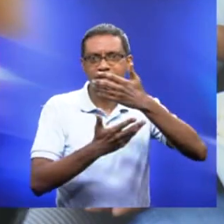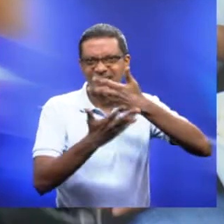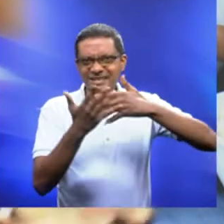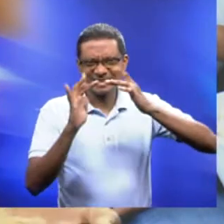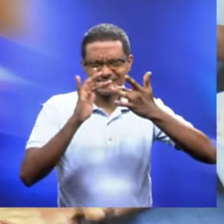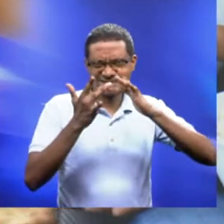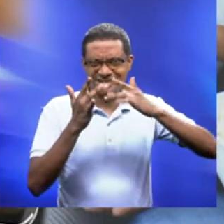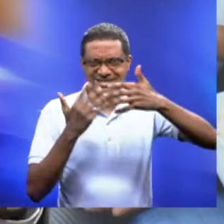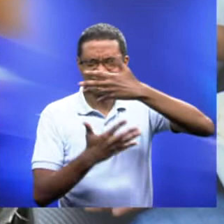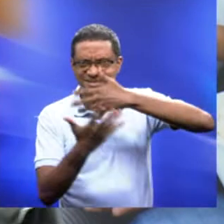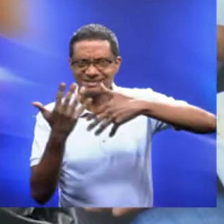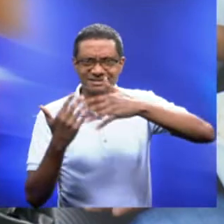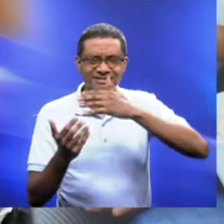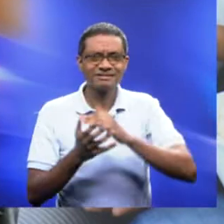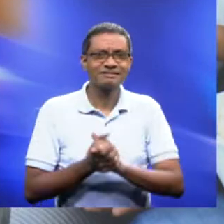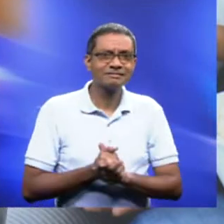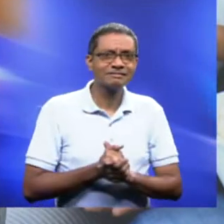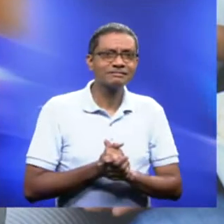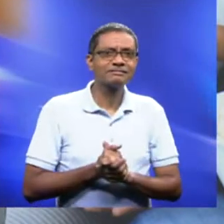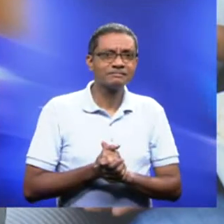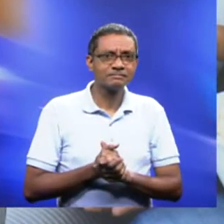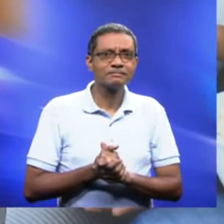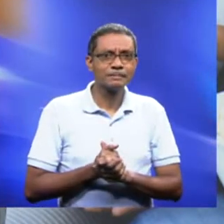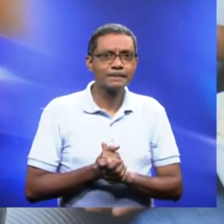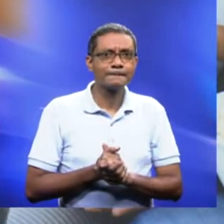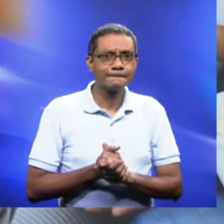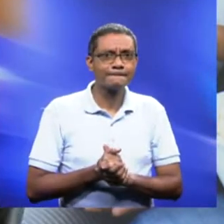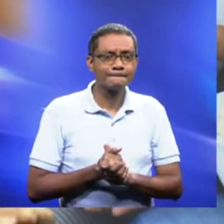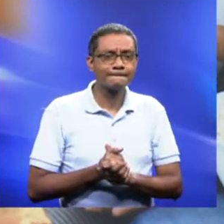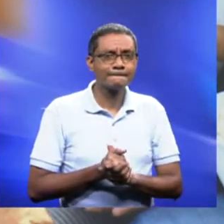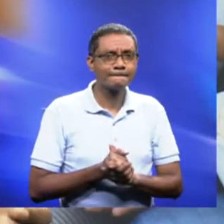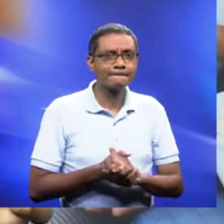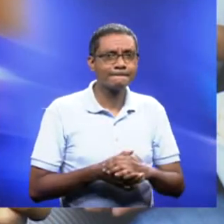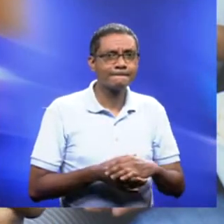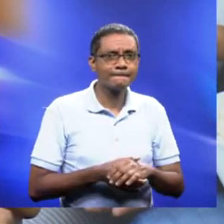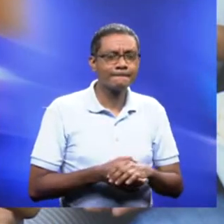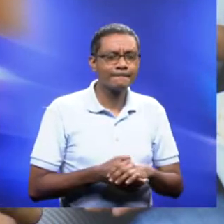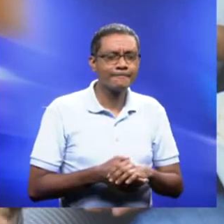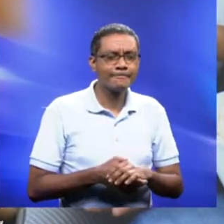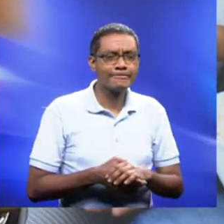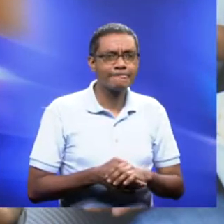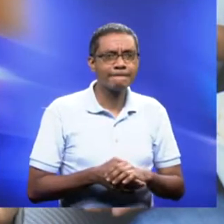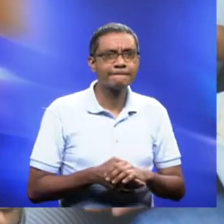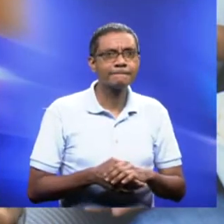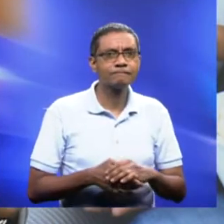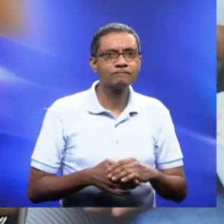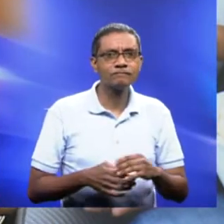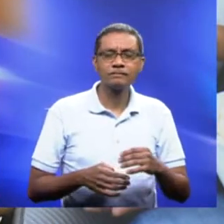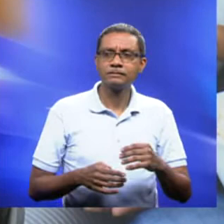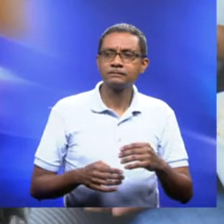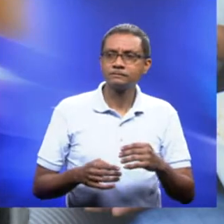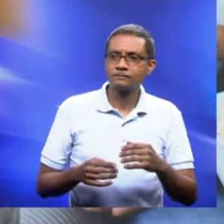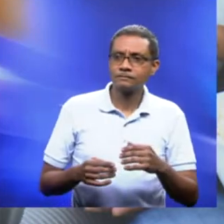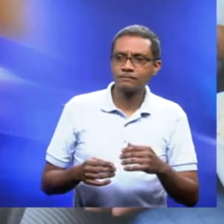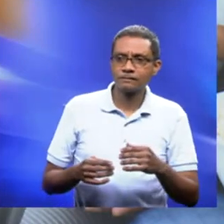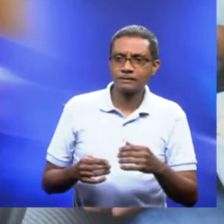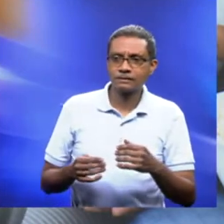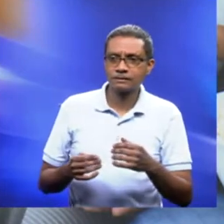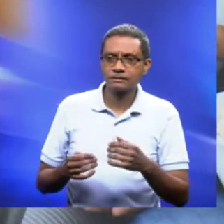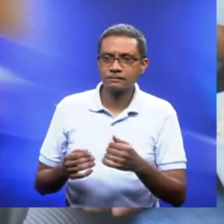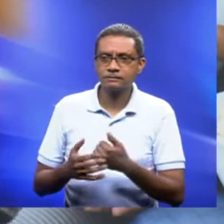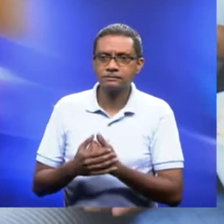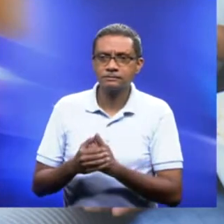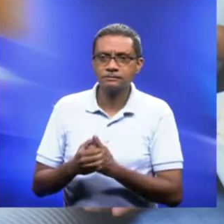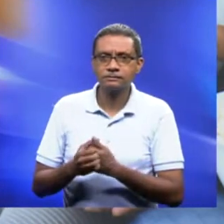I use bots in my system, and they utilize machine learning. I think I know what you like, and I want